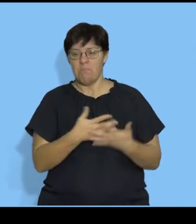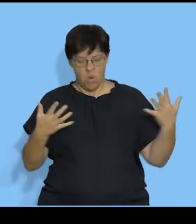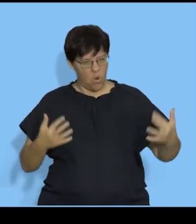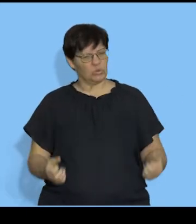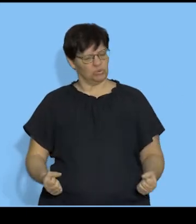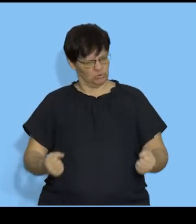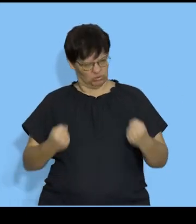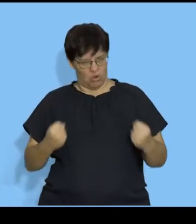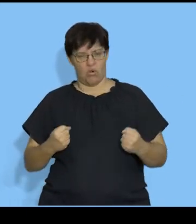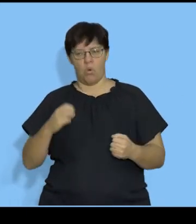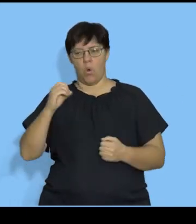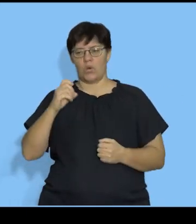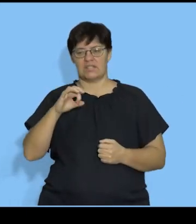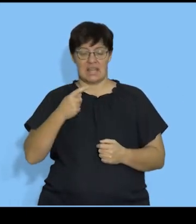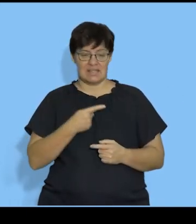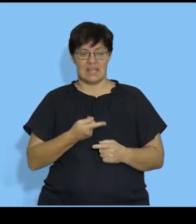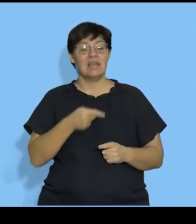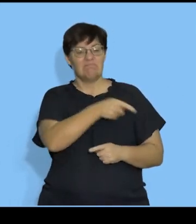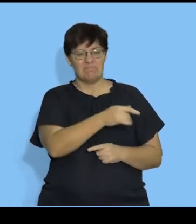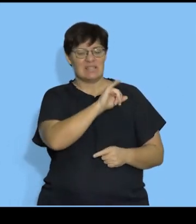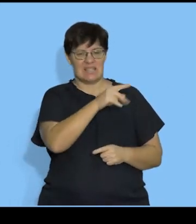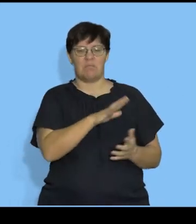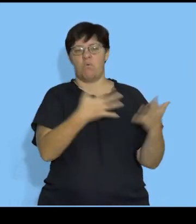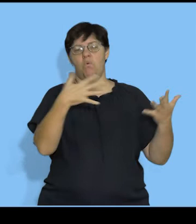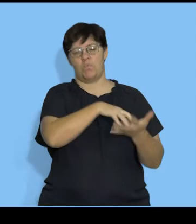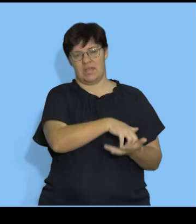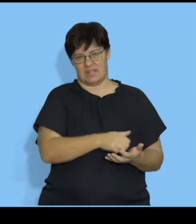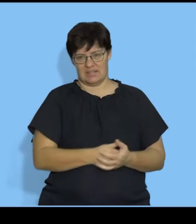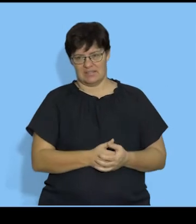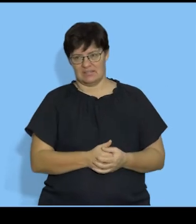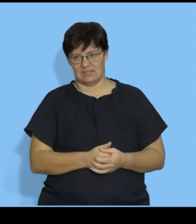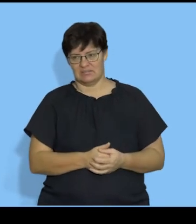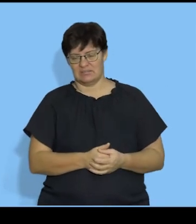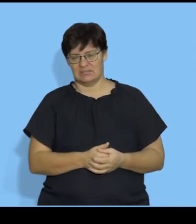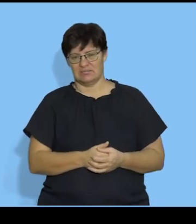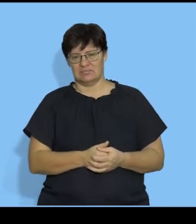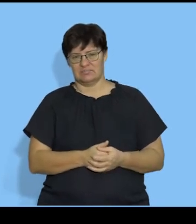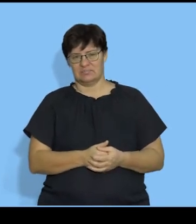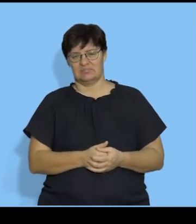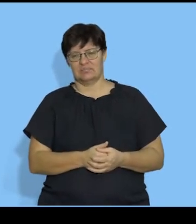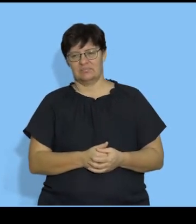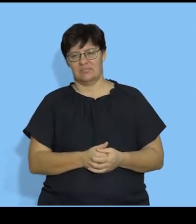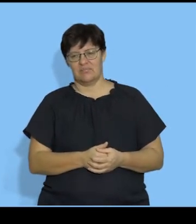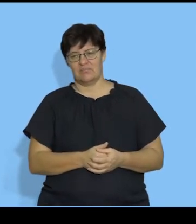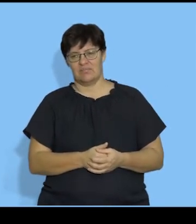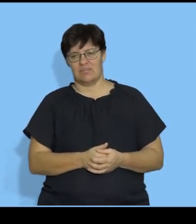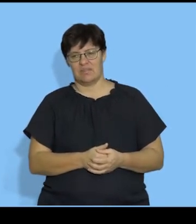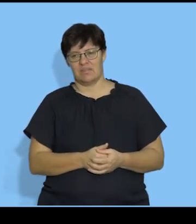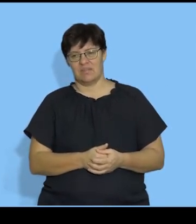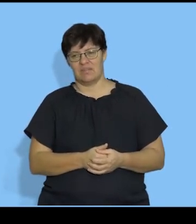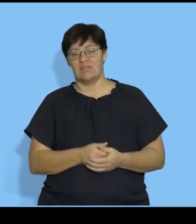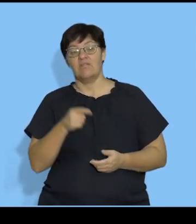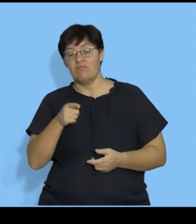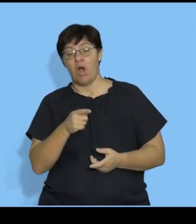oxidizing agent than zinc. Right. Okay. Now, if we talk about the strength of a